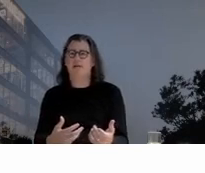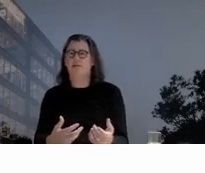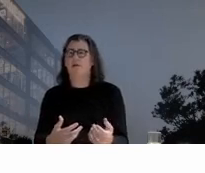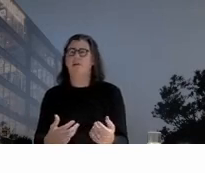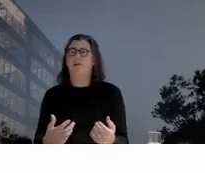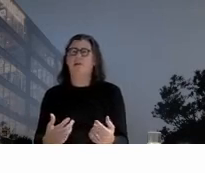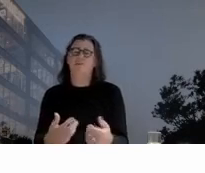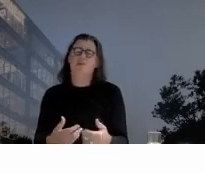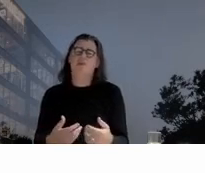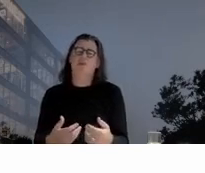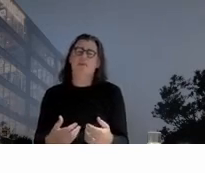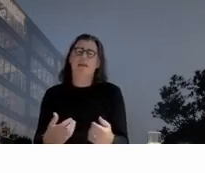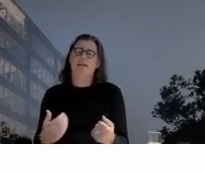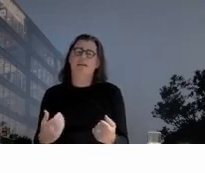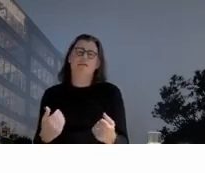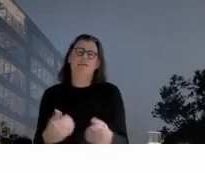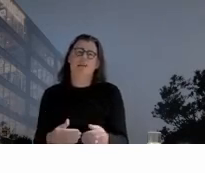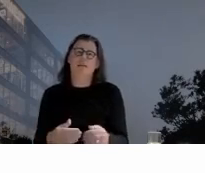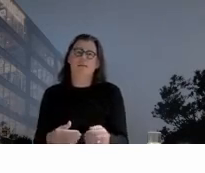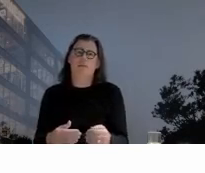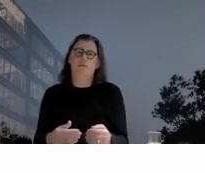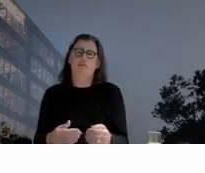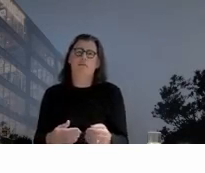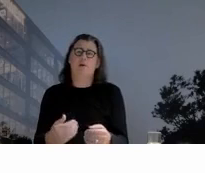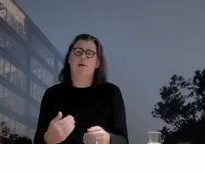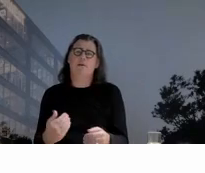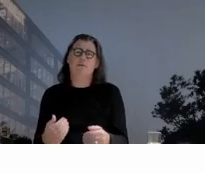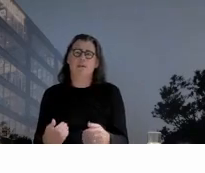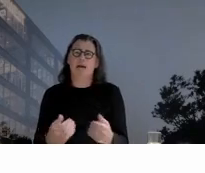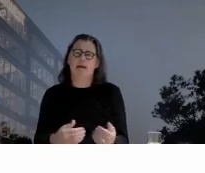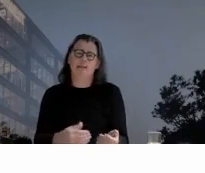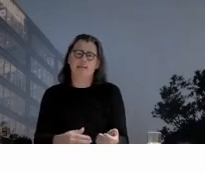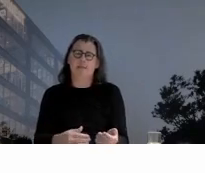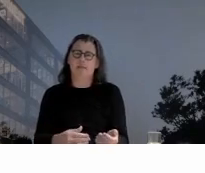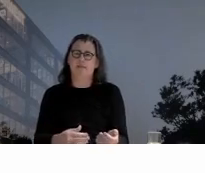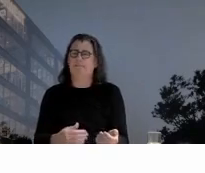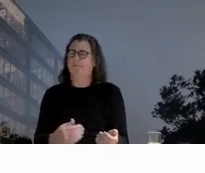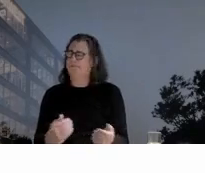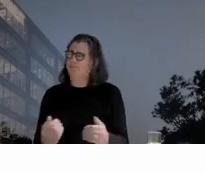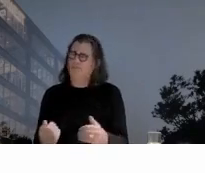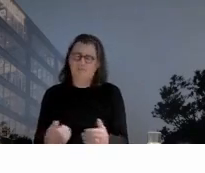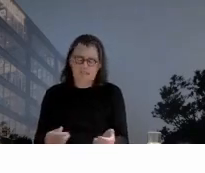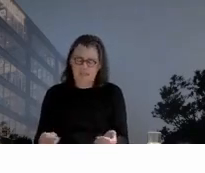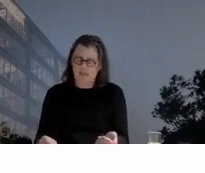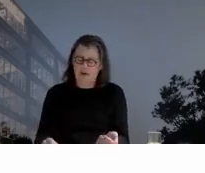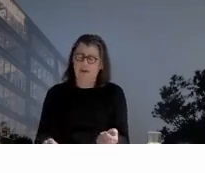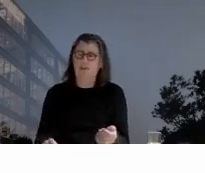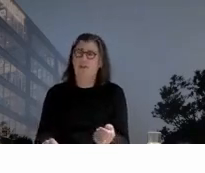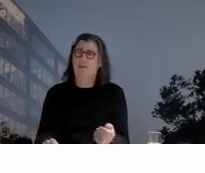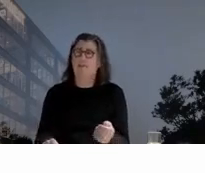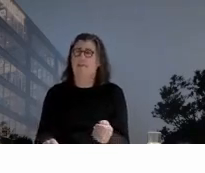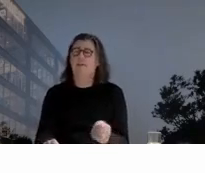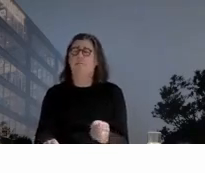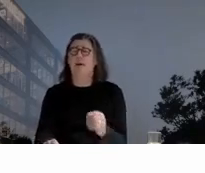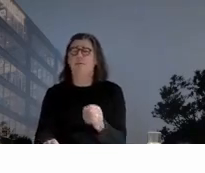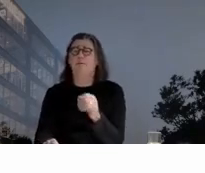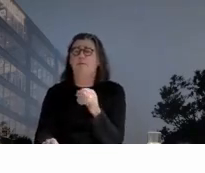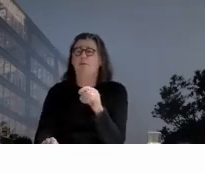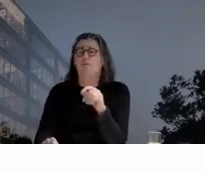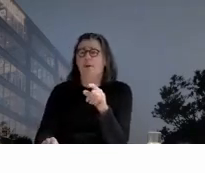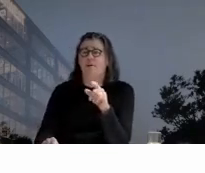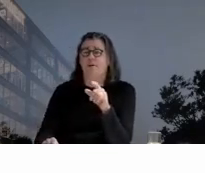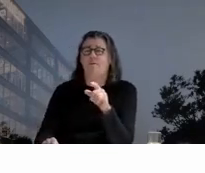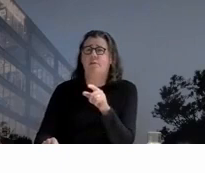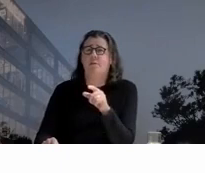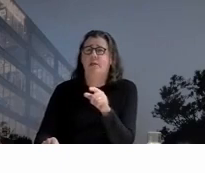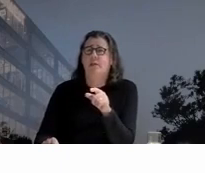million kilos? In order to understand that, you need to drill into what are the 3 data sets measuring. It's a very interesting rabbit hole,